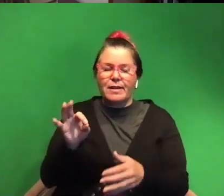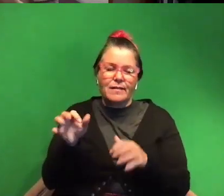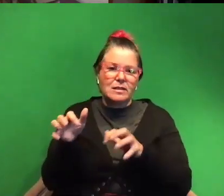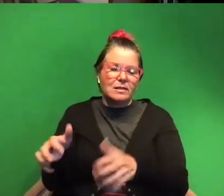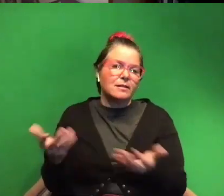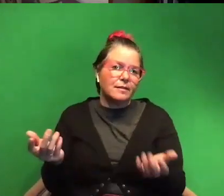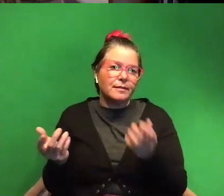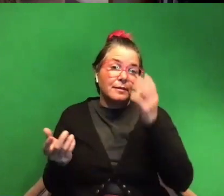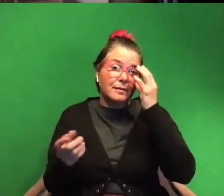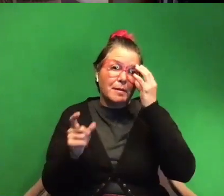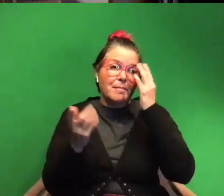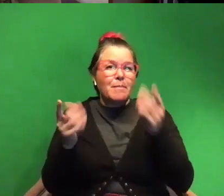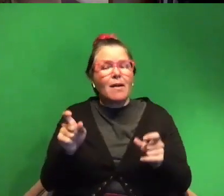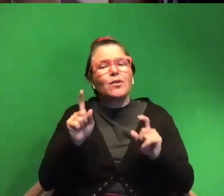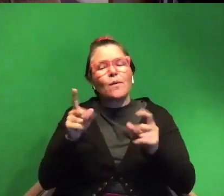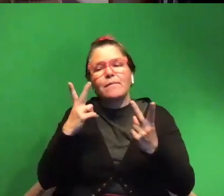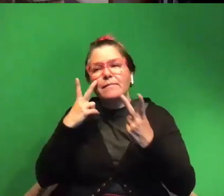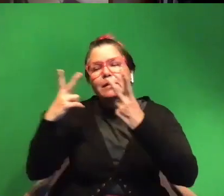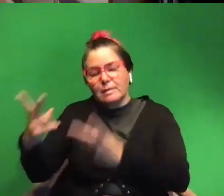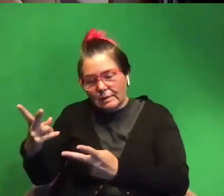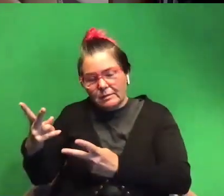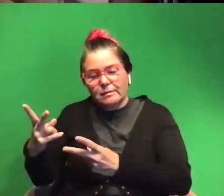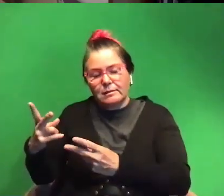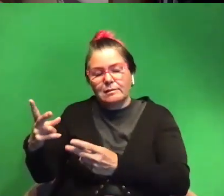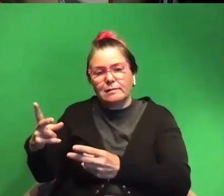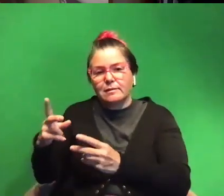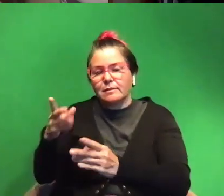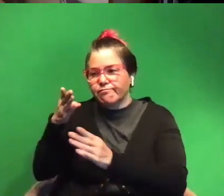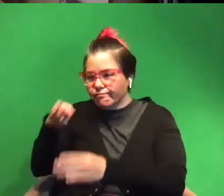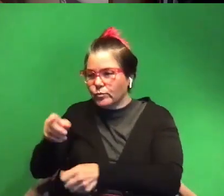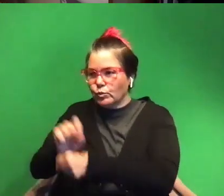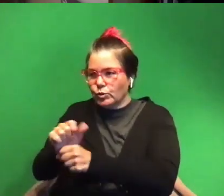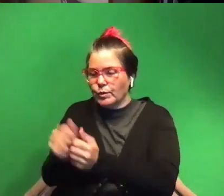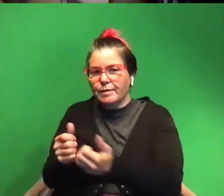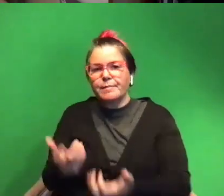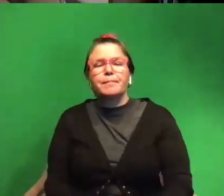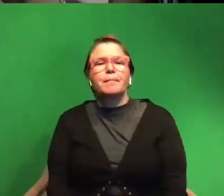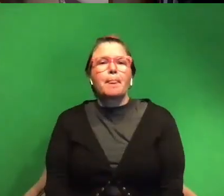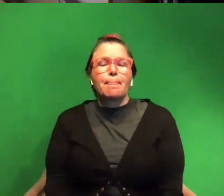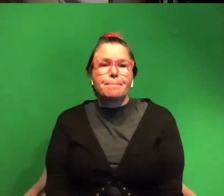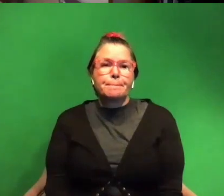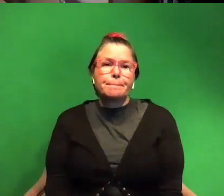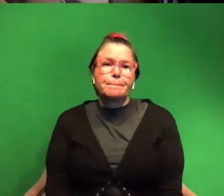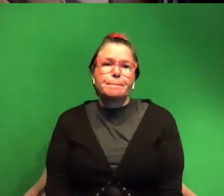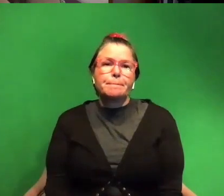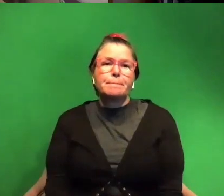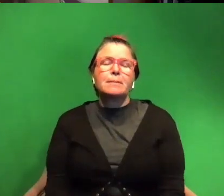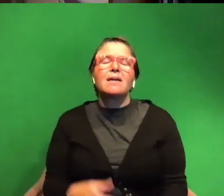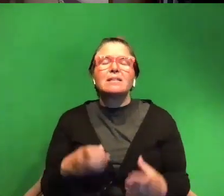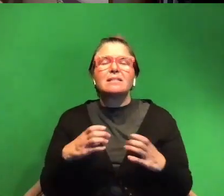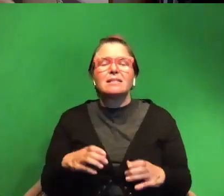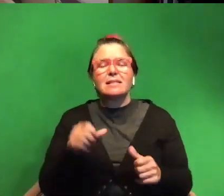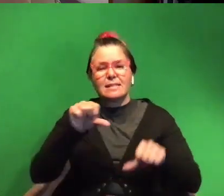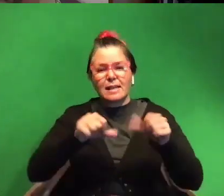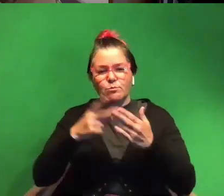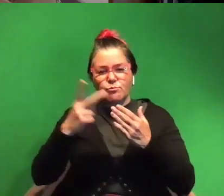reefs, you might need to go visit that place in order to do the direct work. There are a couple of citizen science programs that I